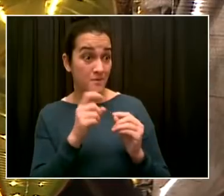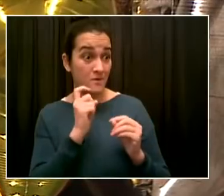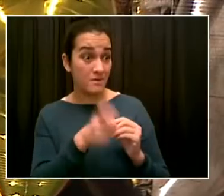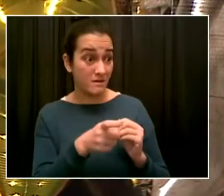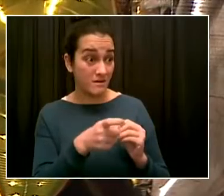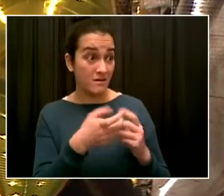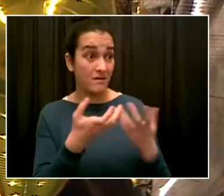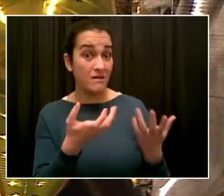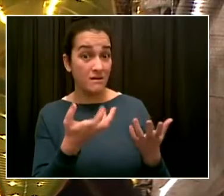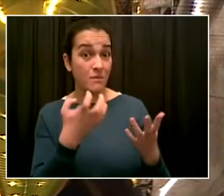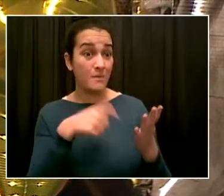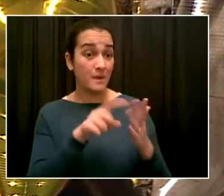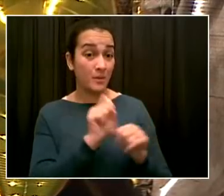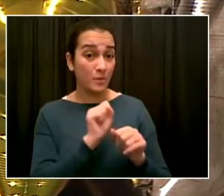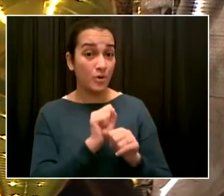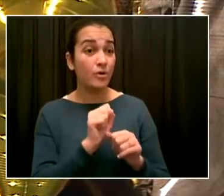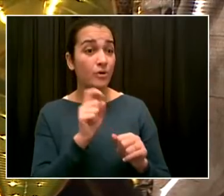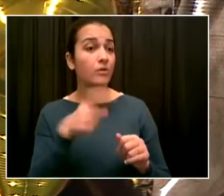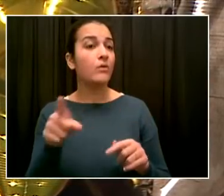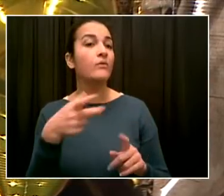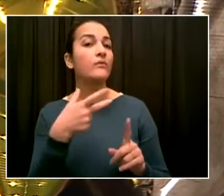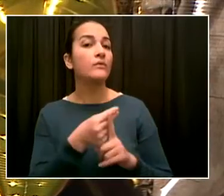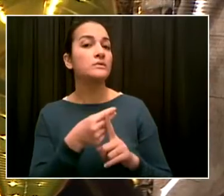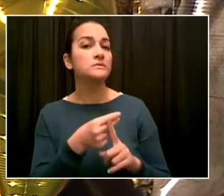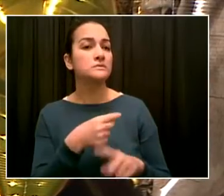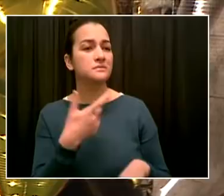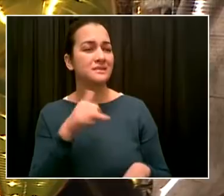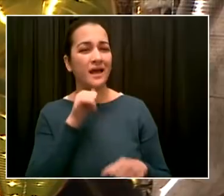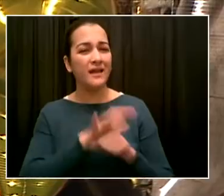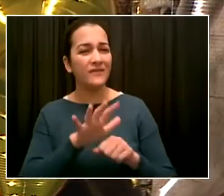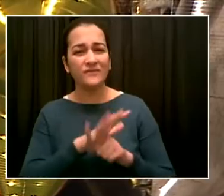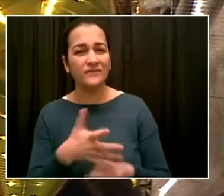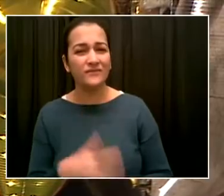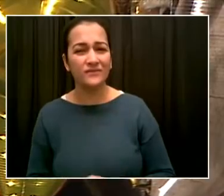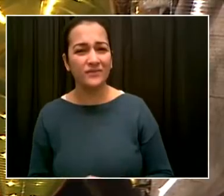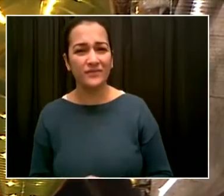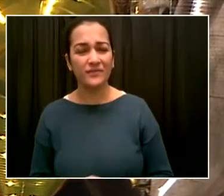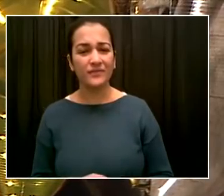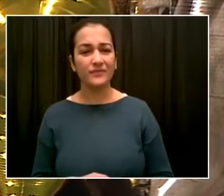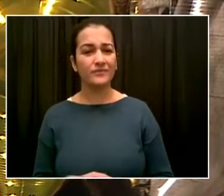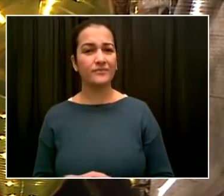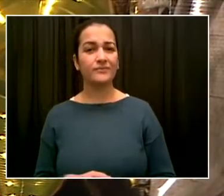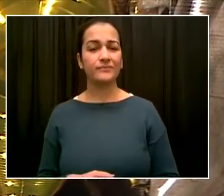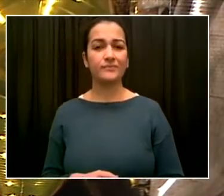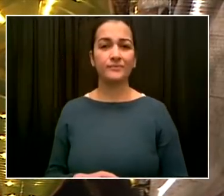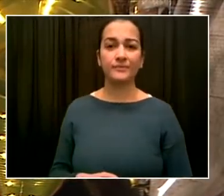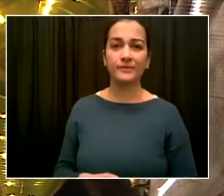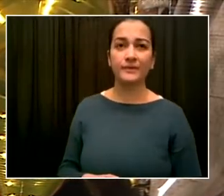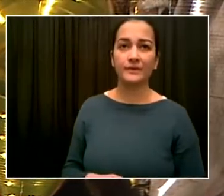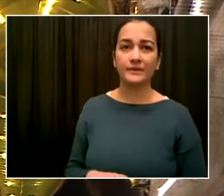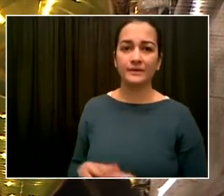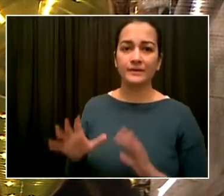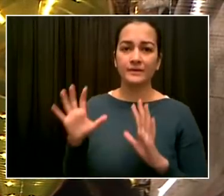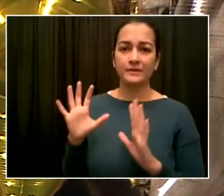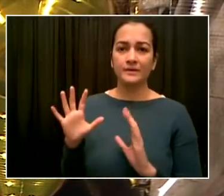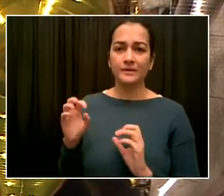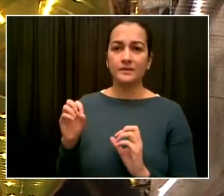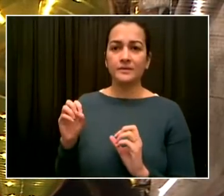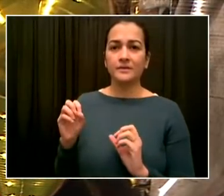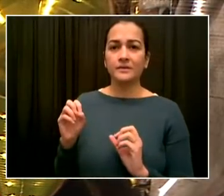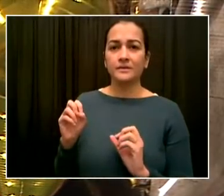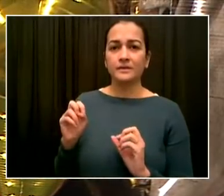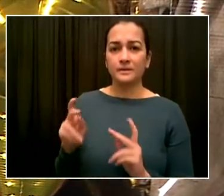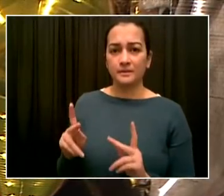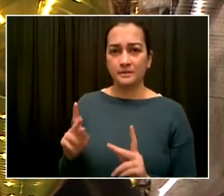and that's not what happened. We had endless conversations. I will be very respectful of private